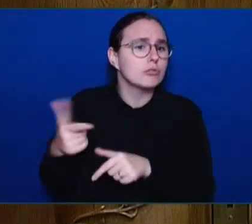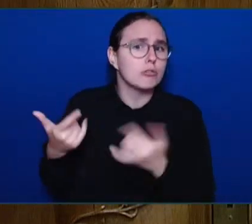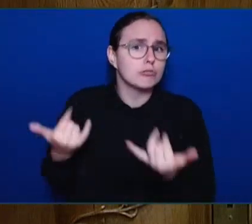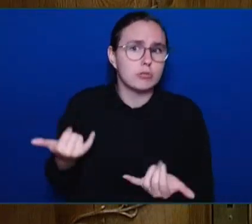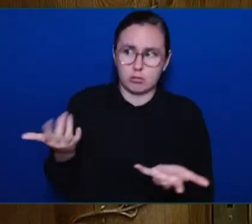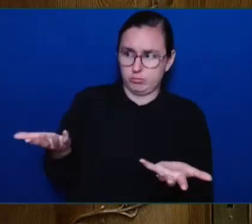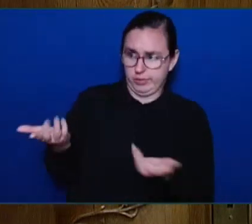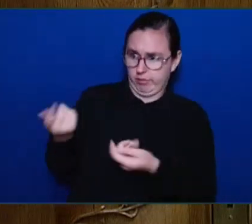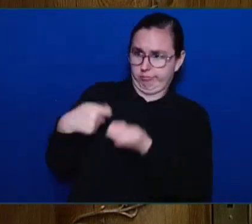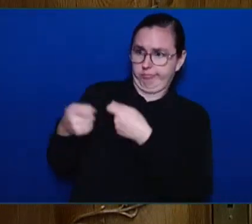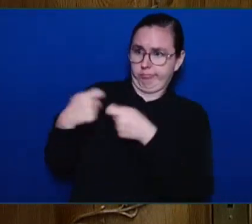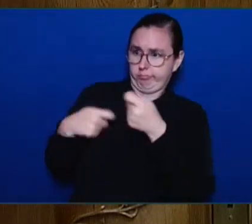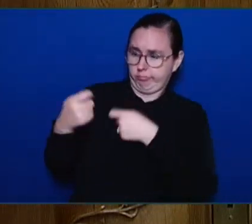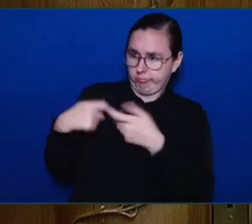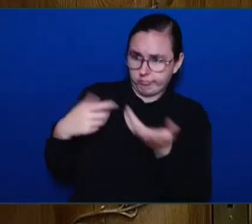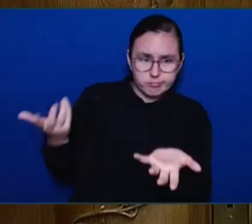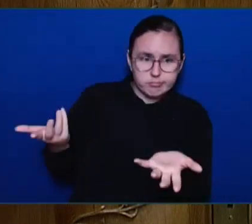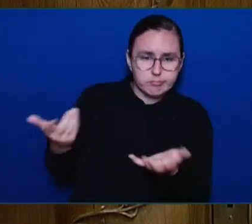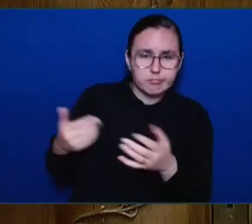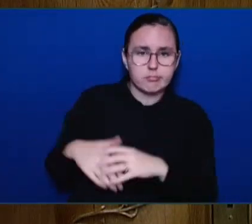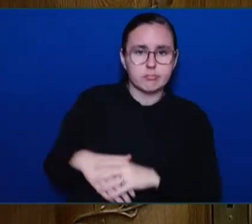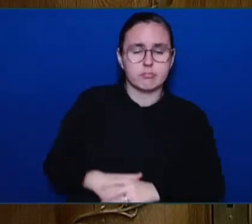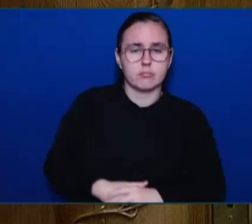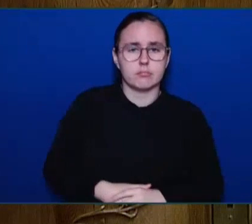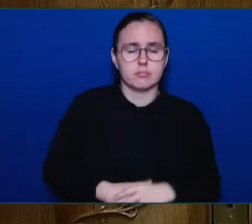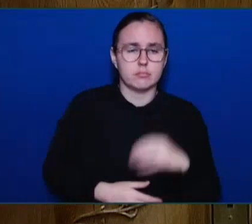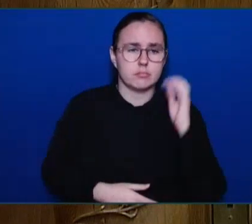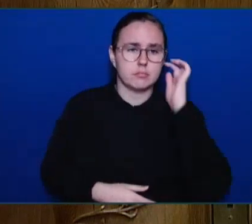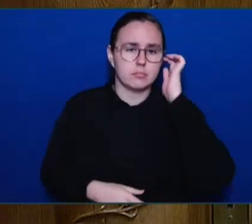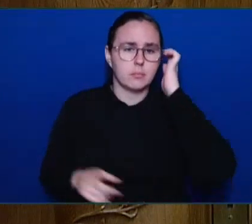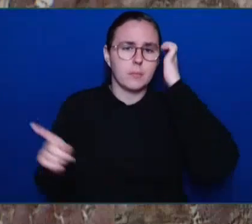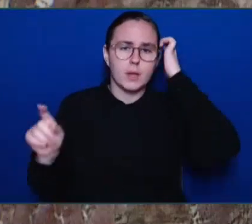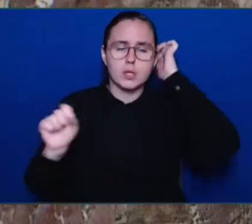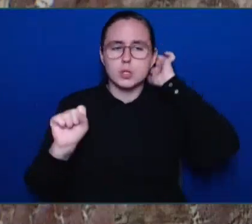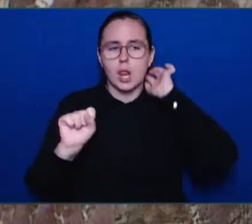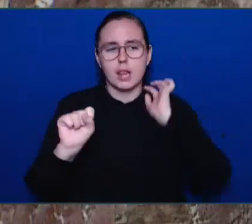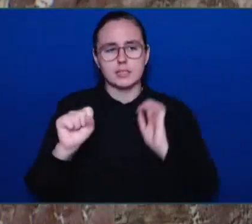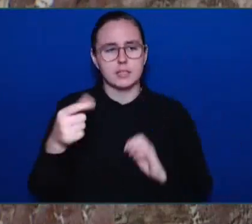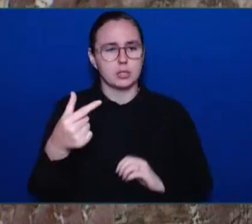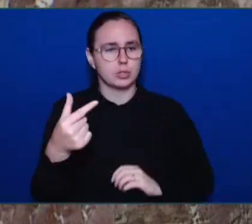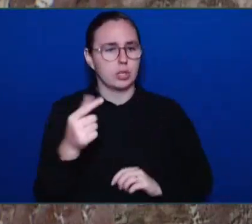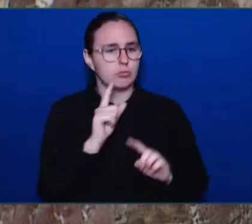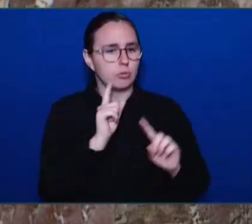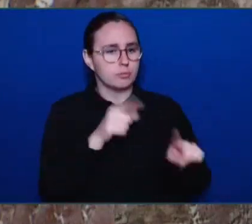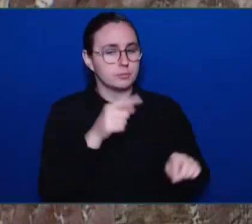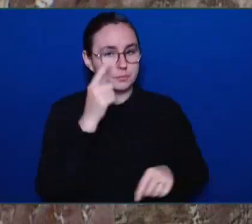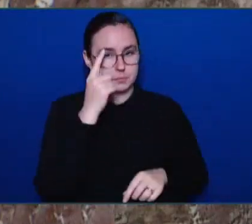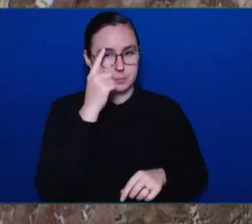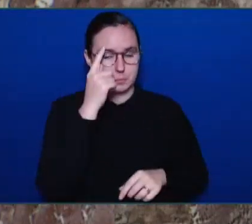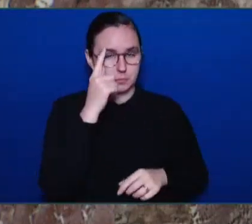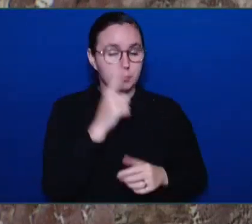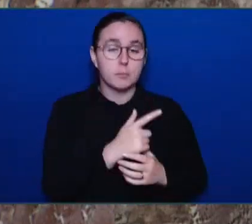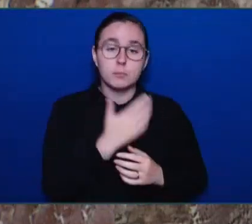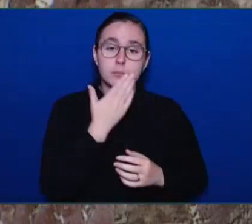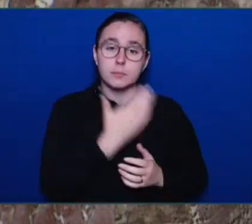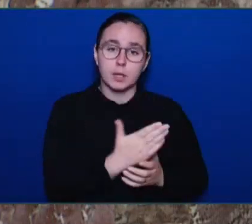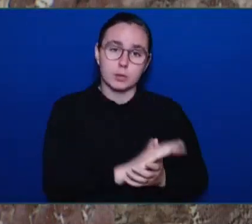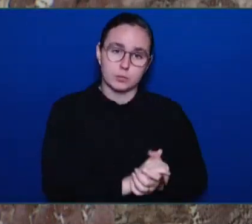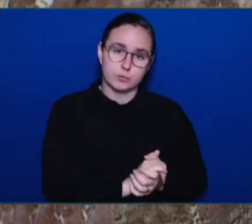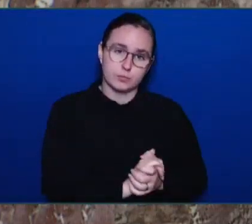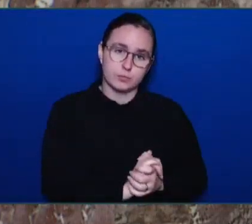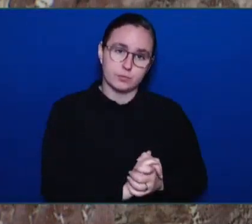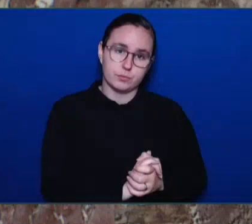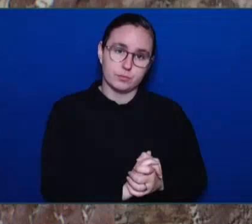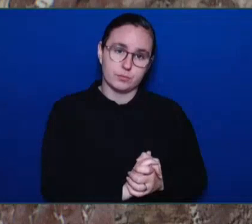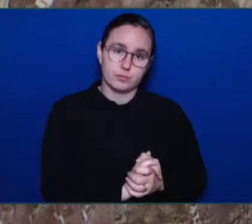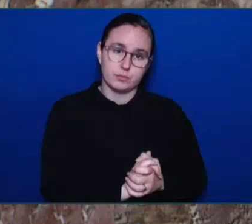Solicitor General. Thank you, Honourable Speaker. Only an opposition that doesn't understand how